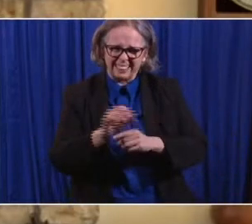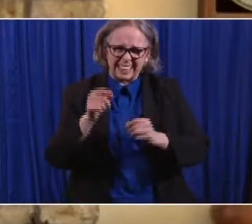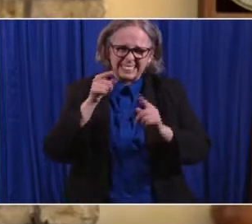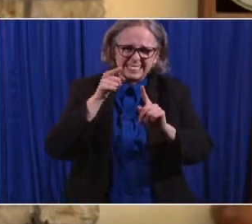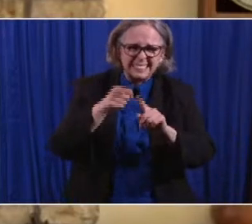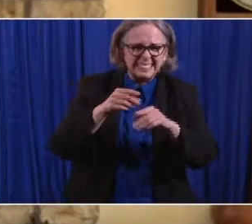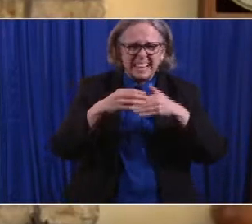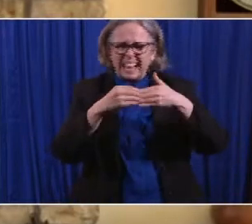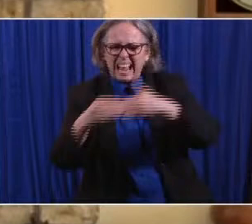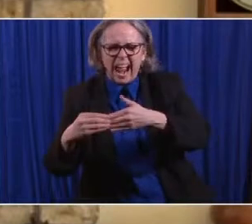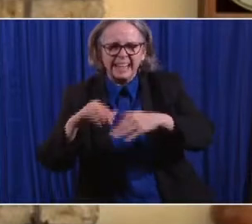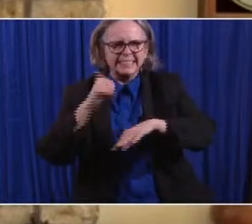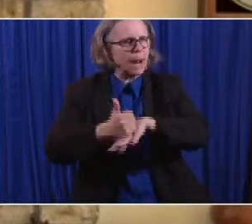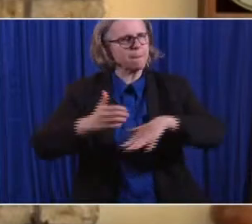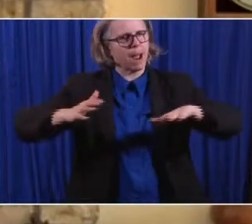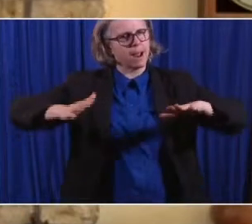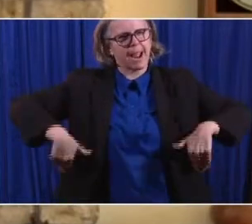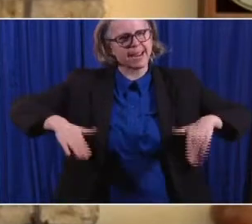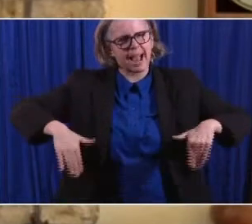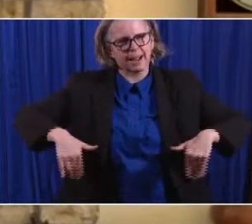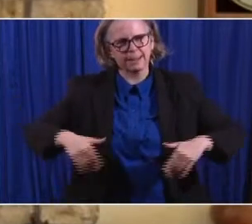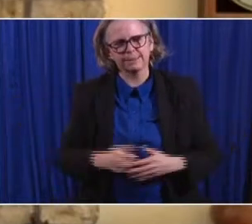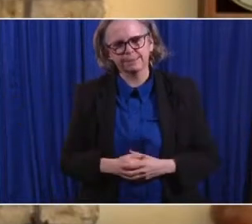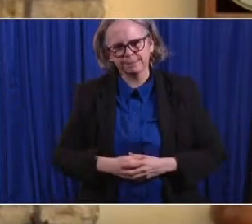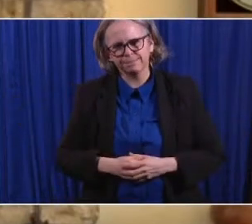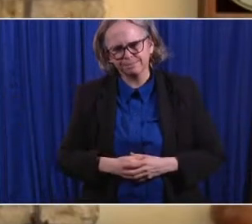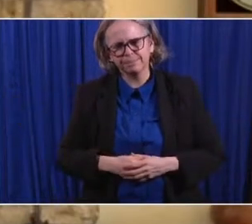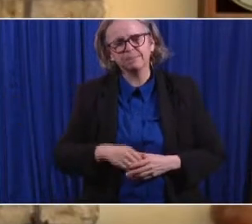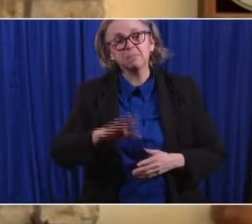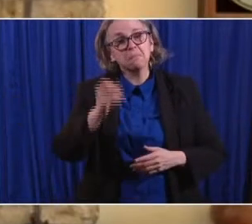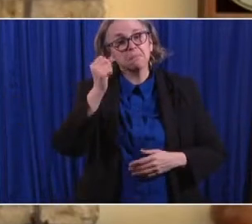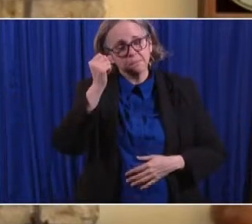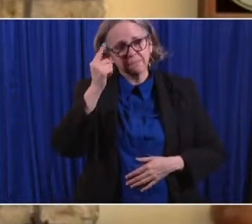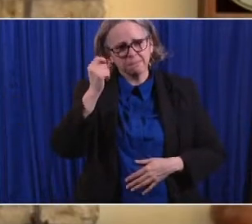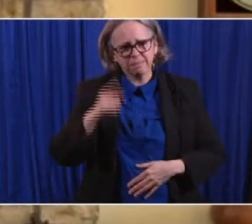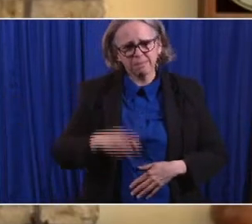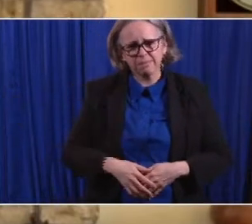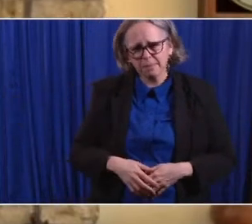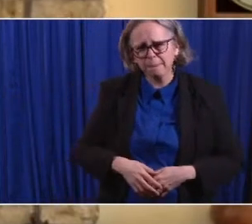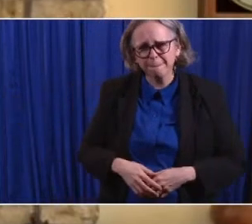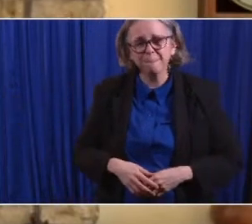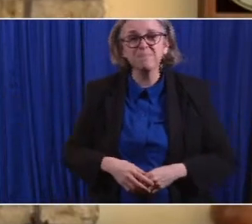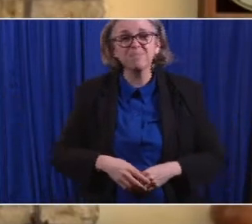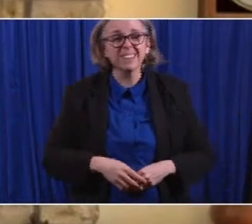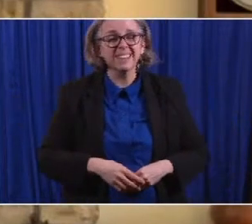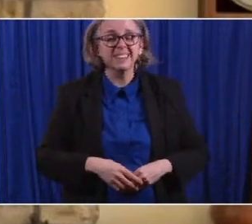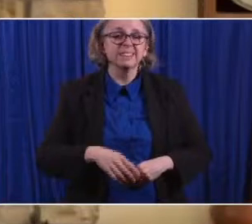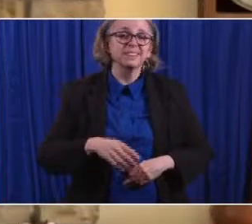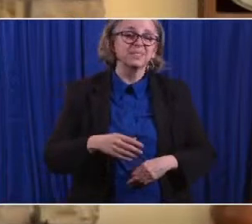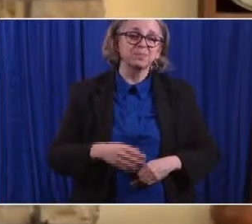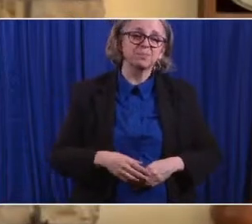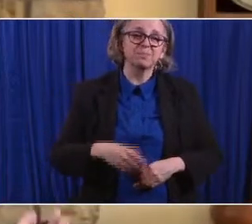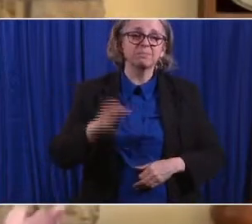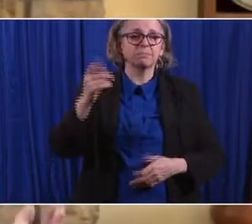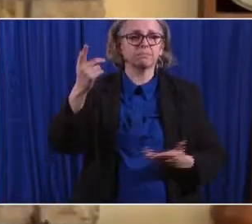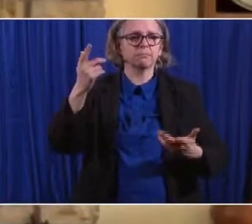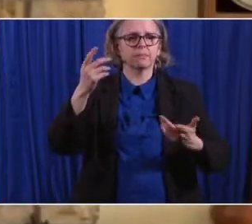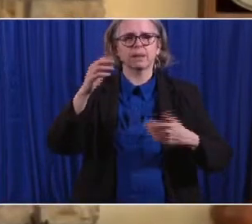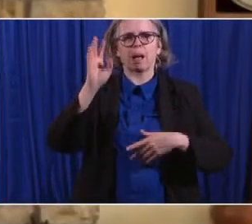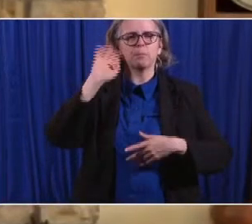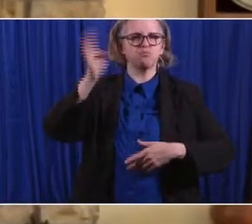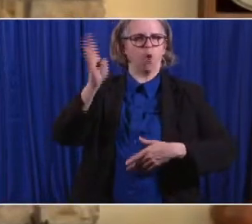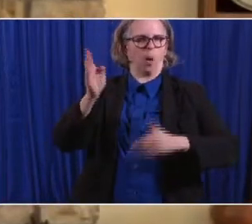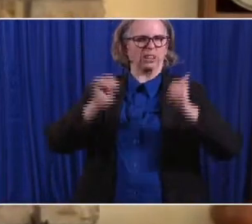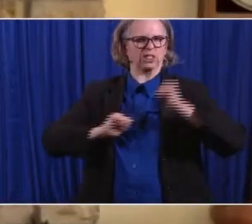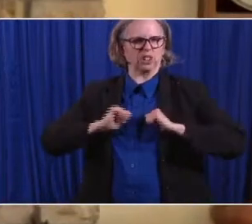where a Broadway play coming into town might not be able to operate with a third, probably